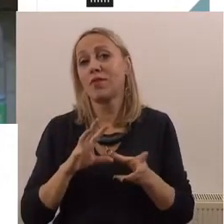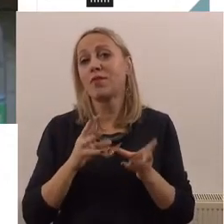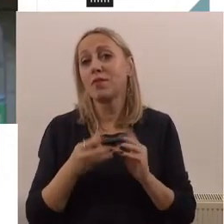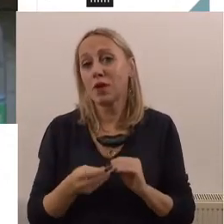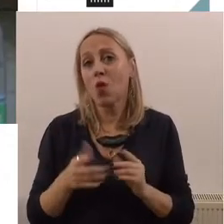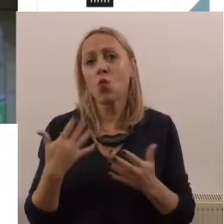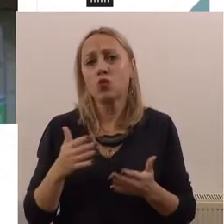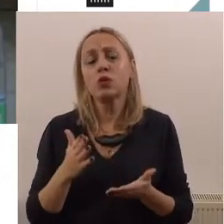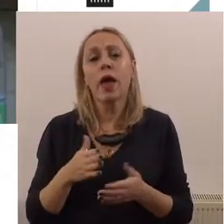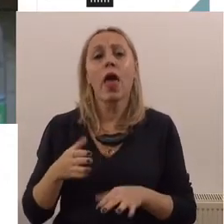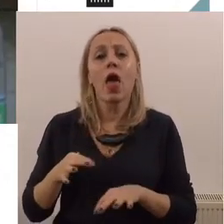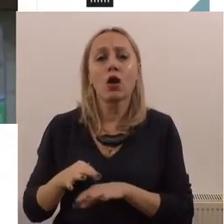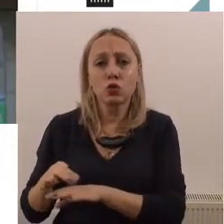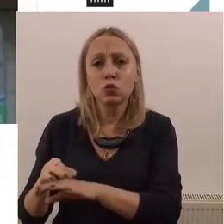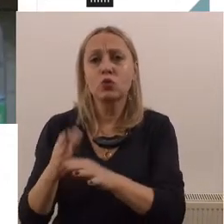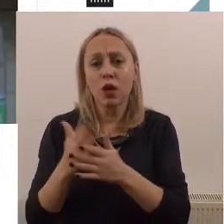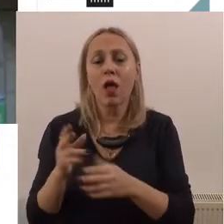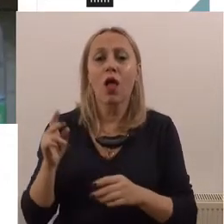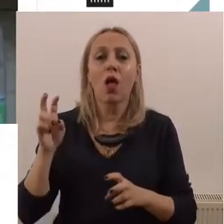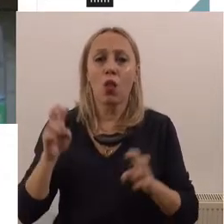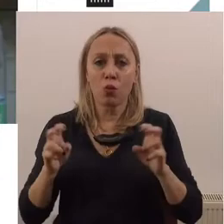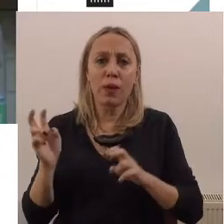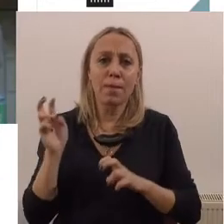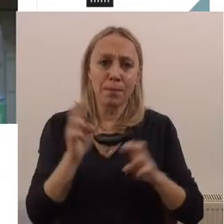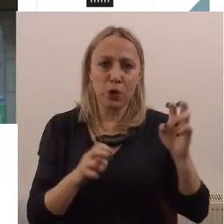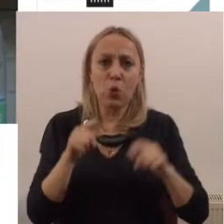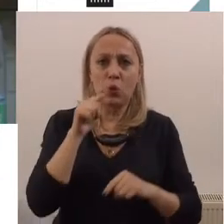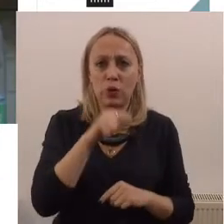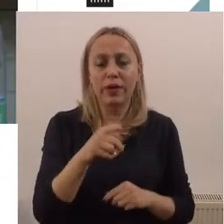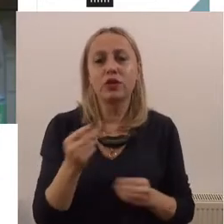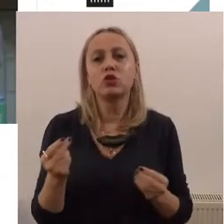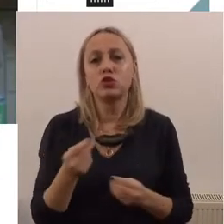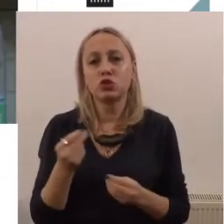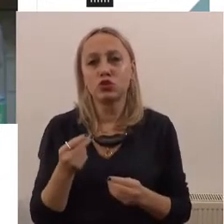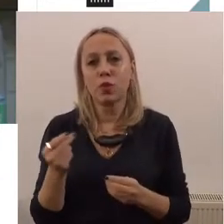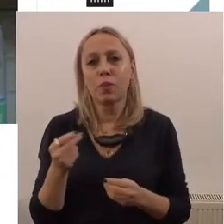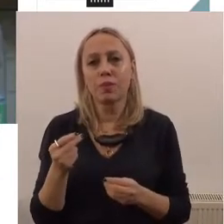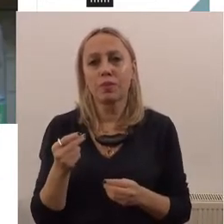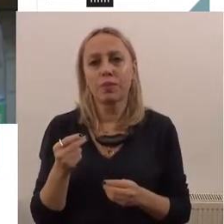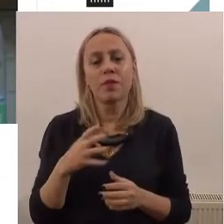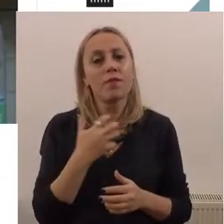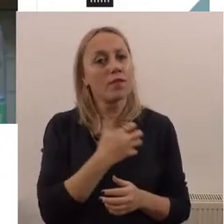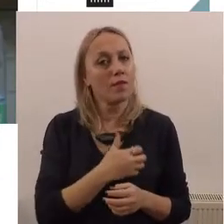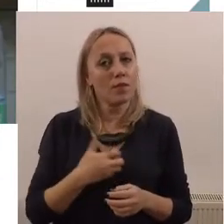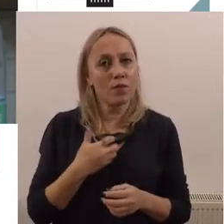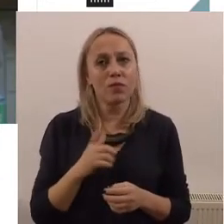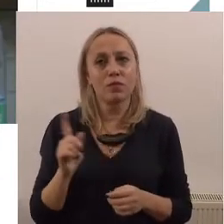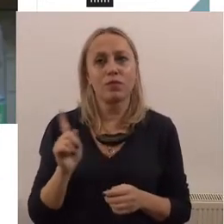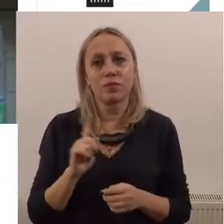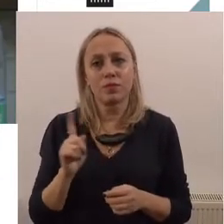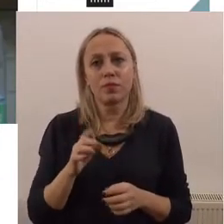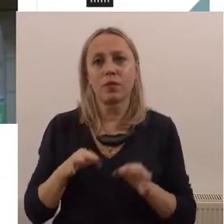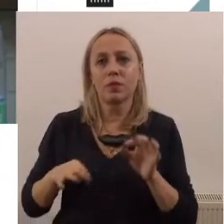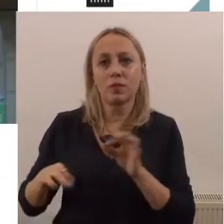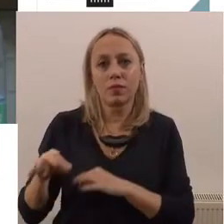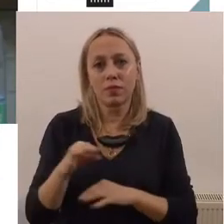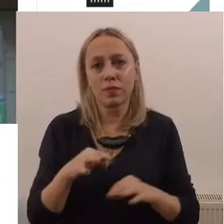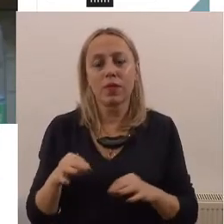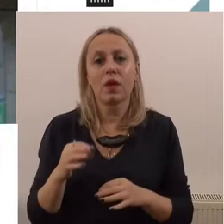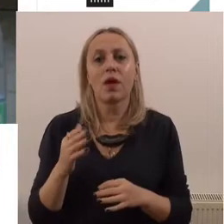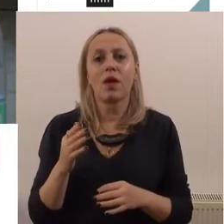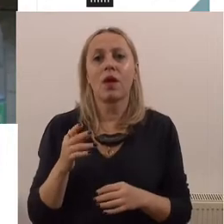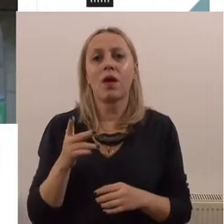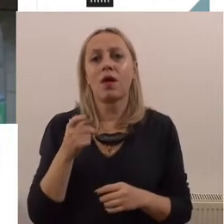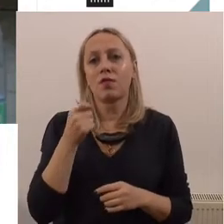super high responsibility. But now this is these excursions, these tours take place on a